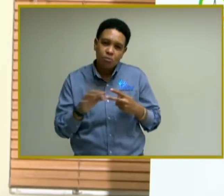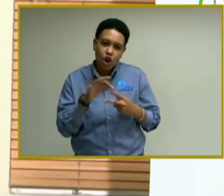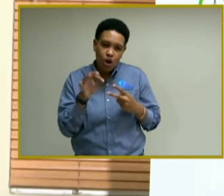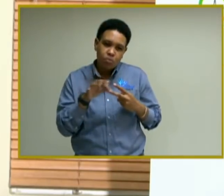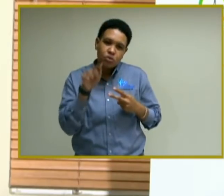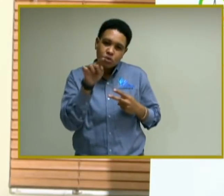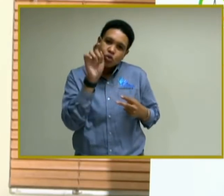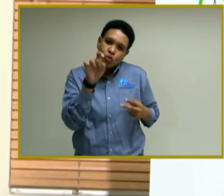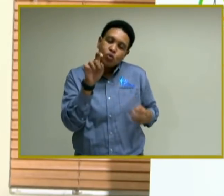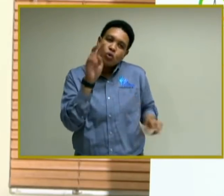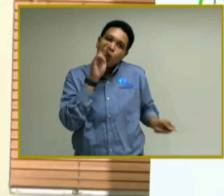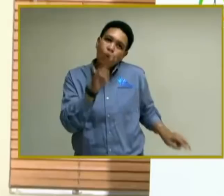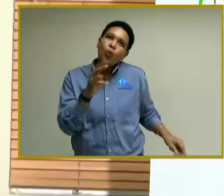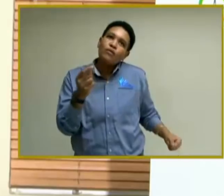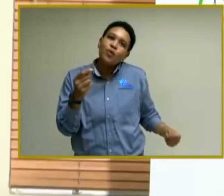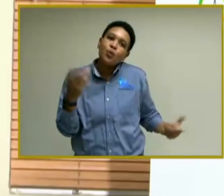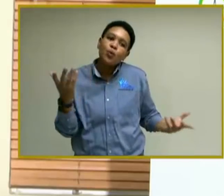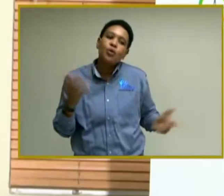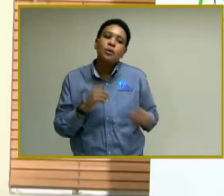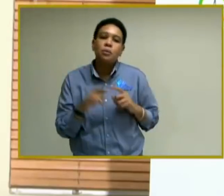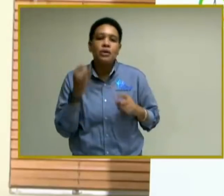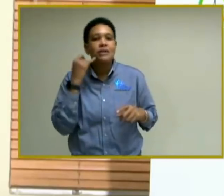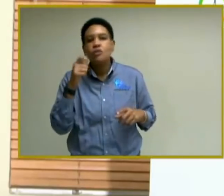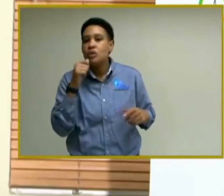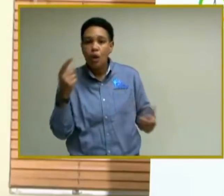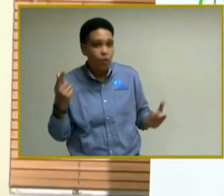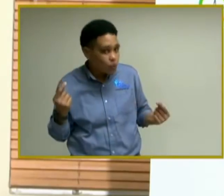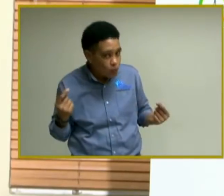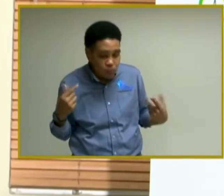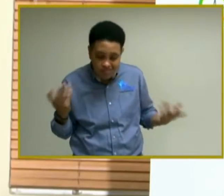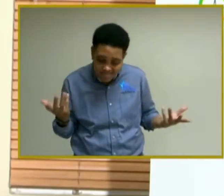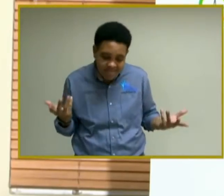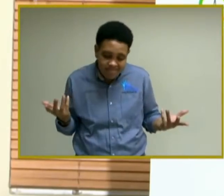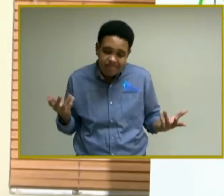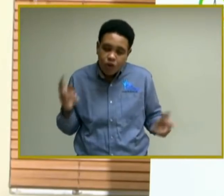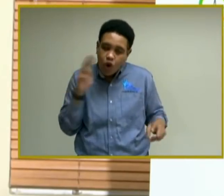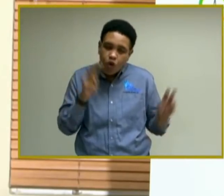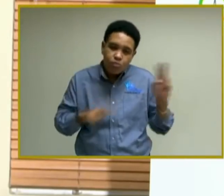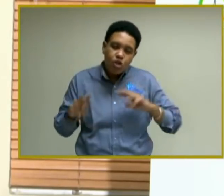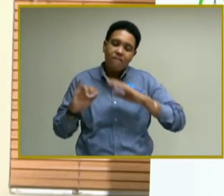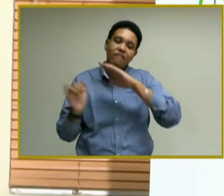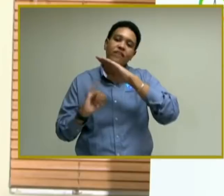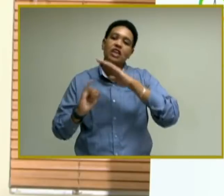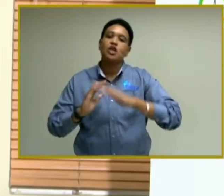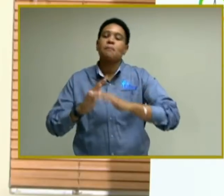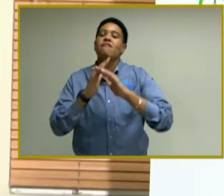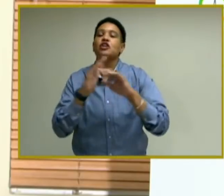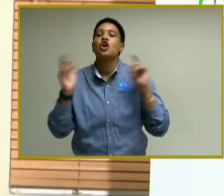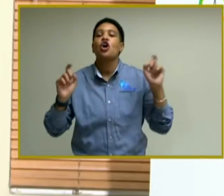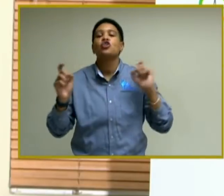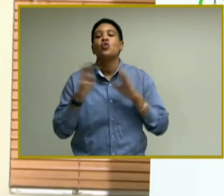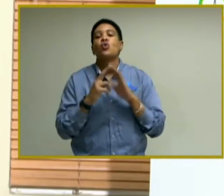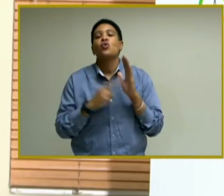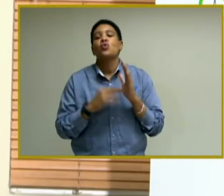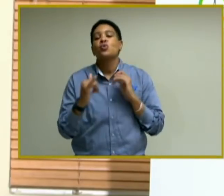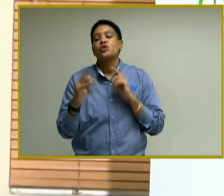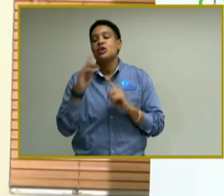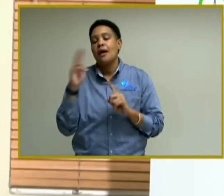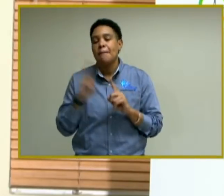should look at. But if you're not going to, then observe the infection prevention and control protocols that